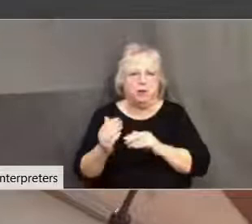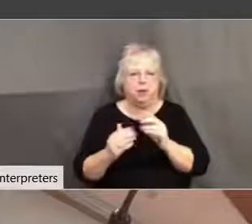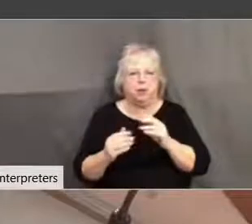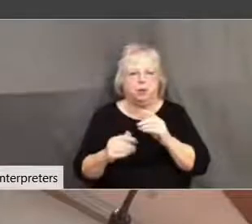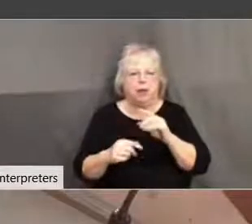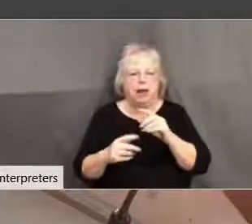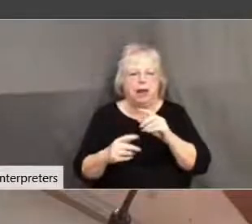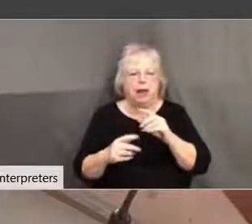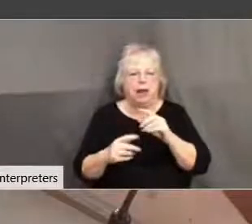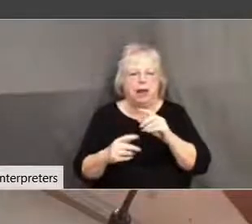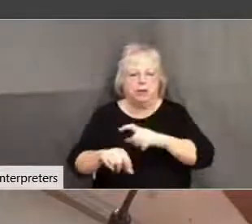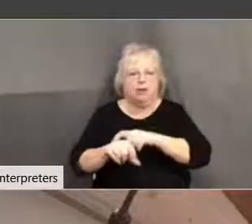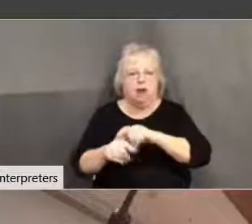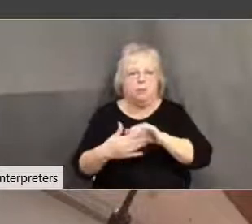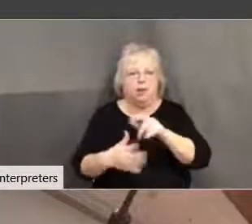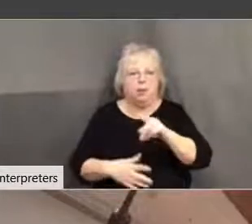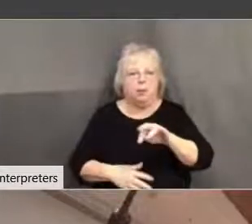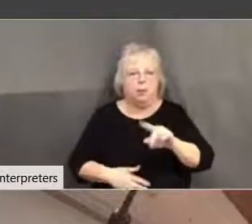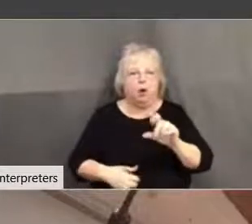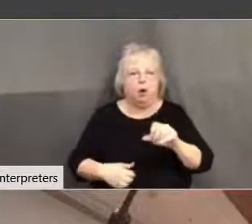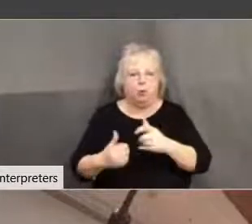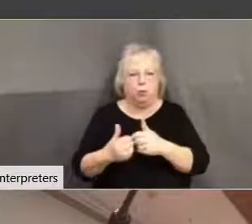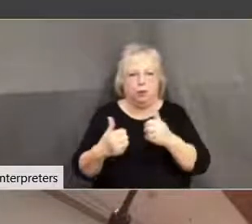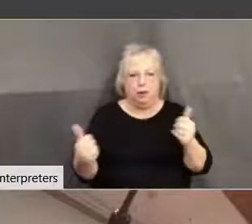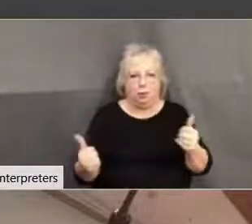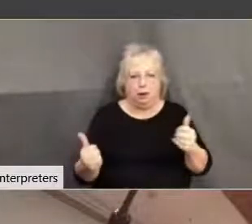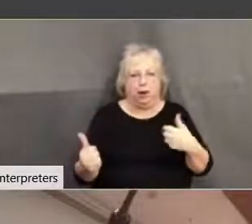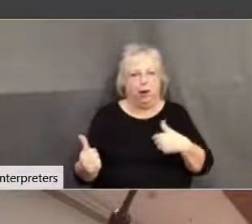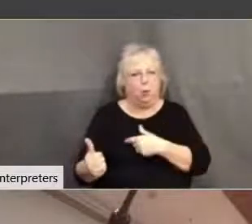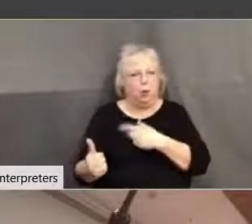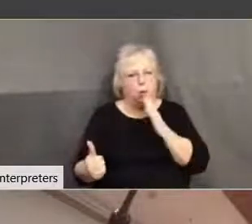segregated. And we were supposed to have a plaque put up